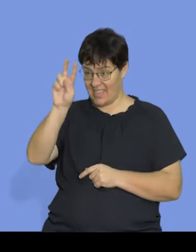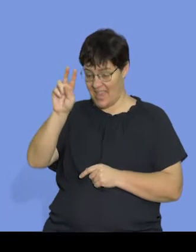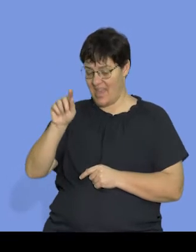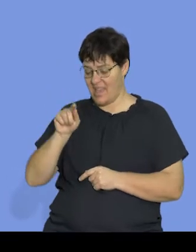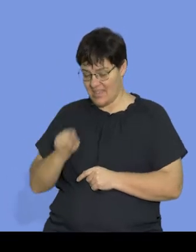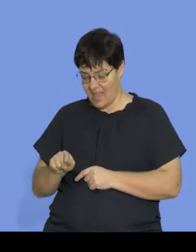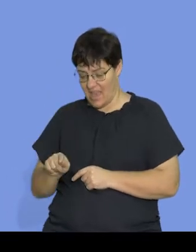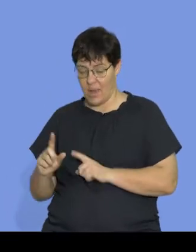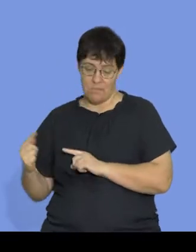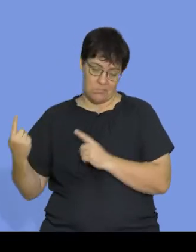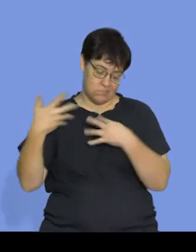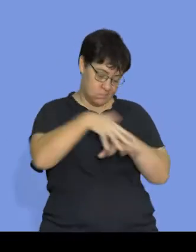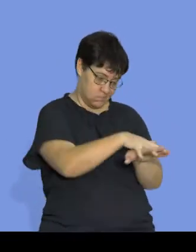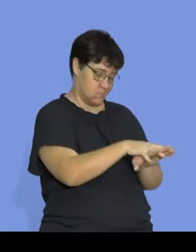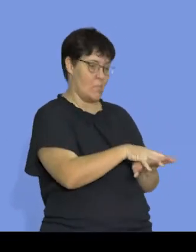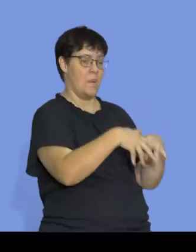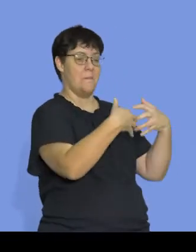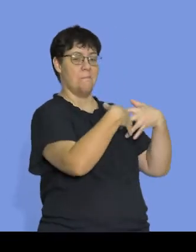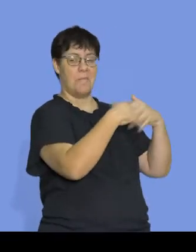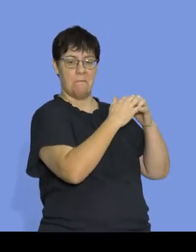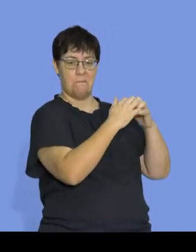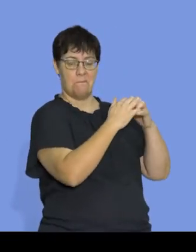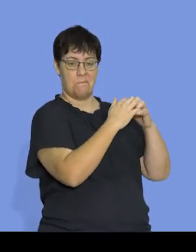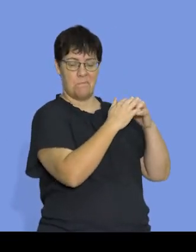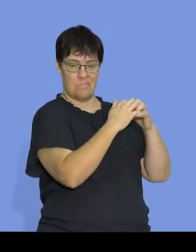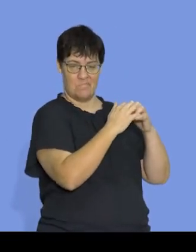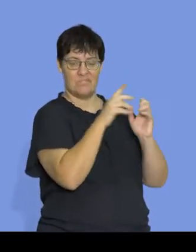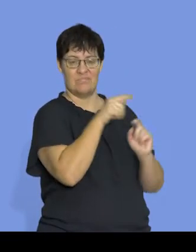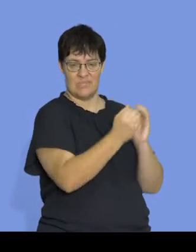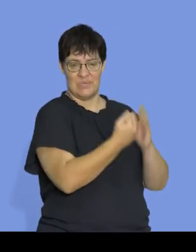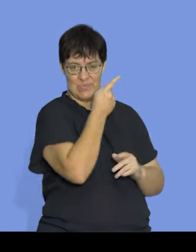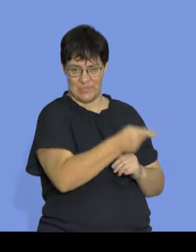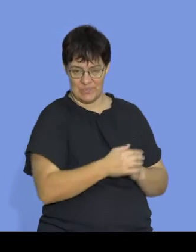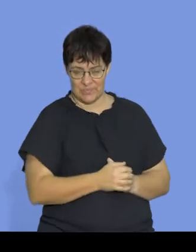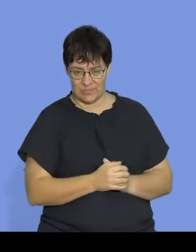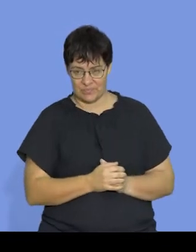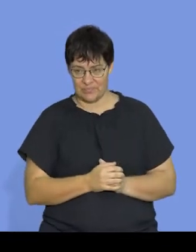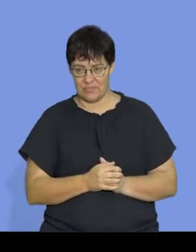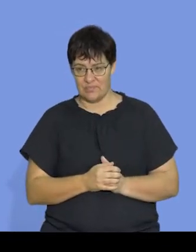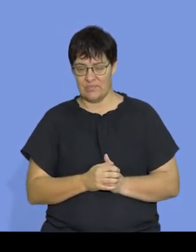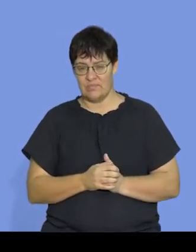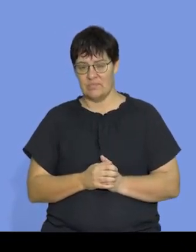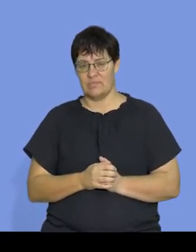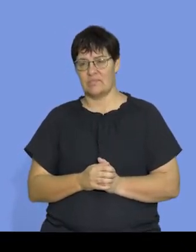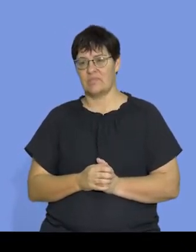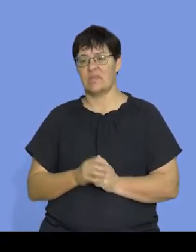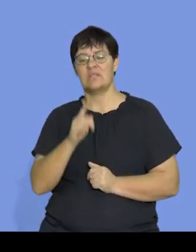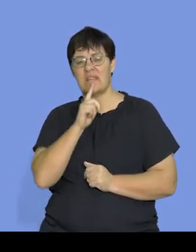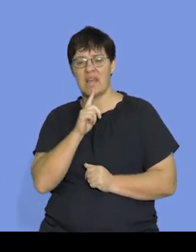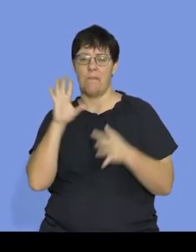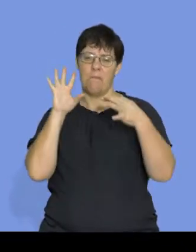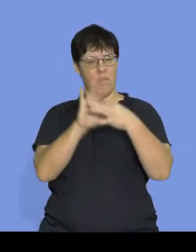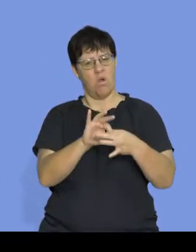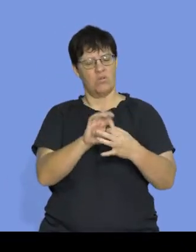reactants. So all those ideas, they most definitely come to mind, right? Okay, so when we talk about bond energy, it's